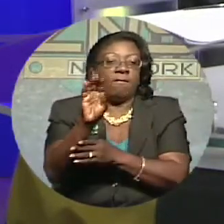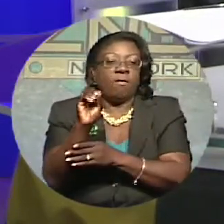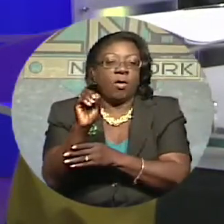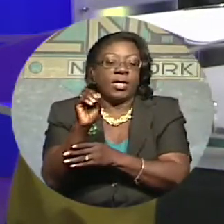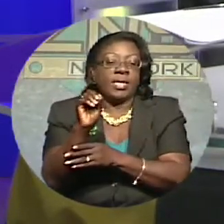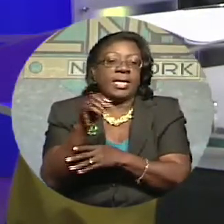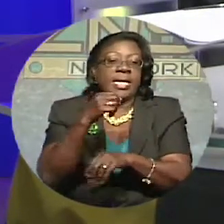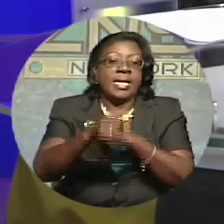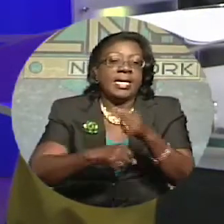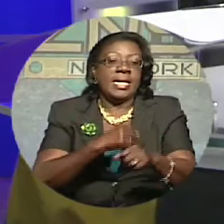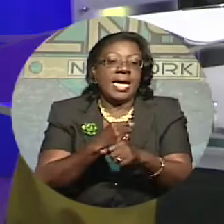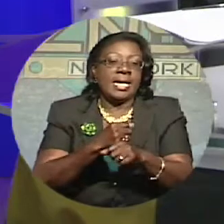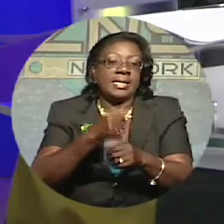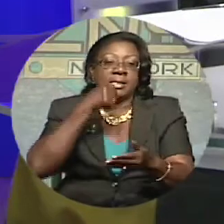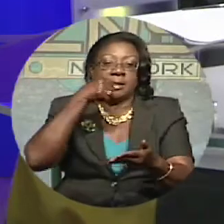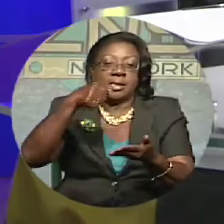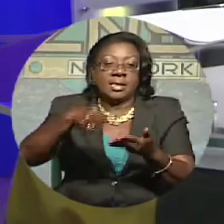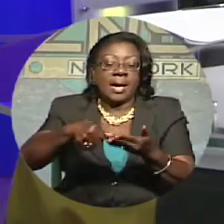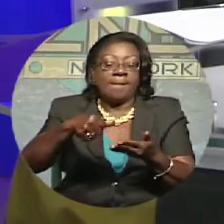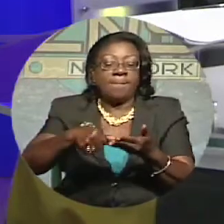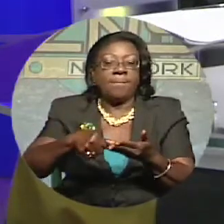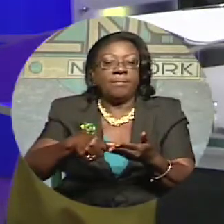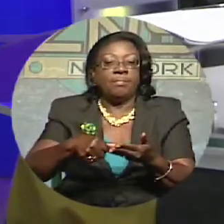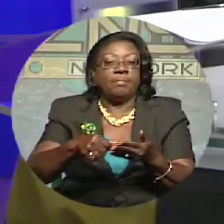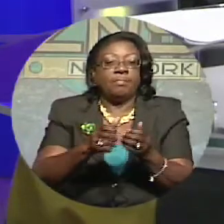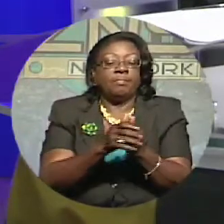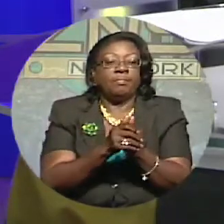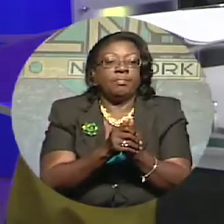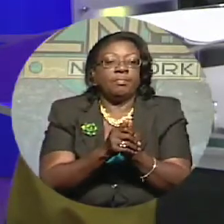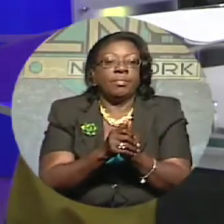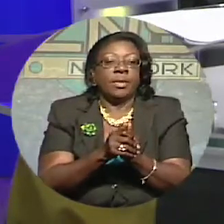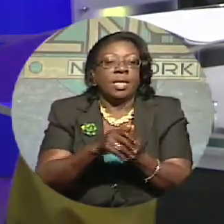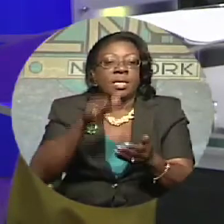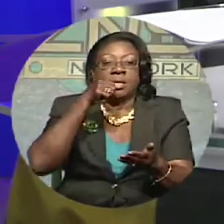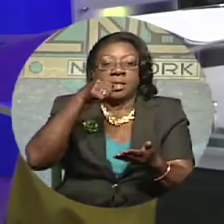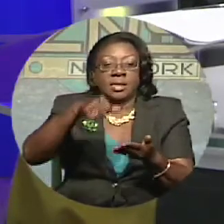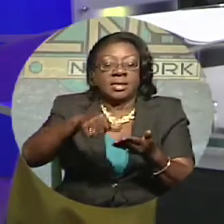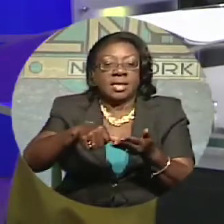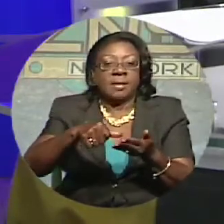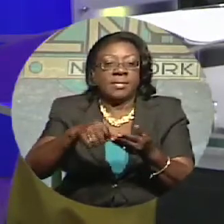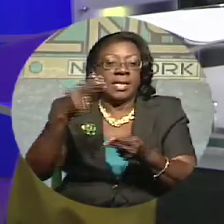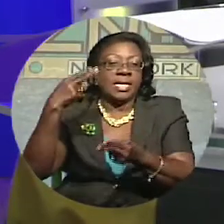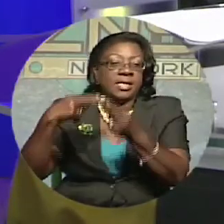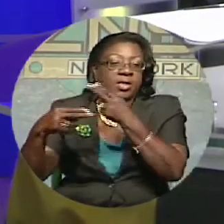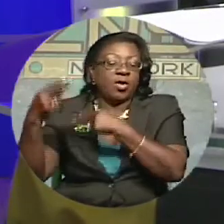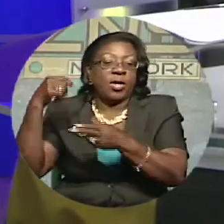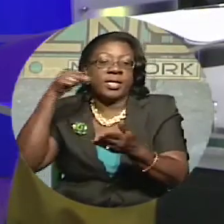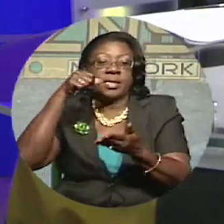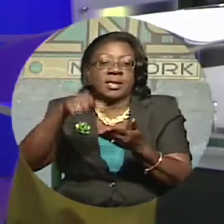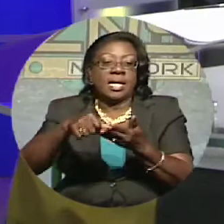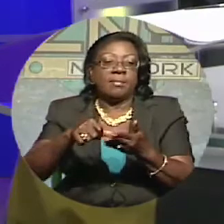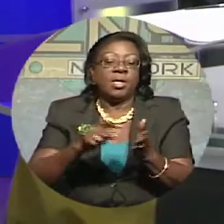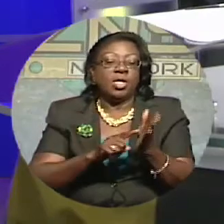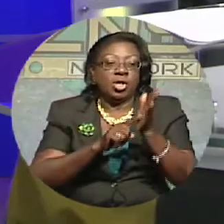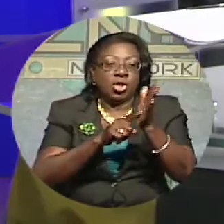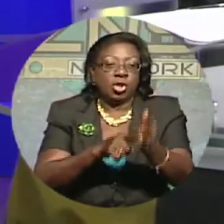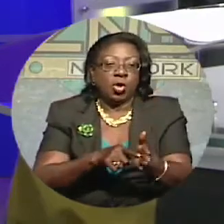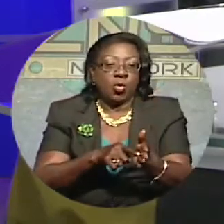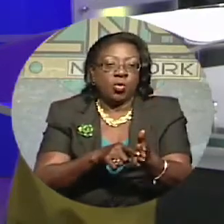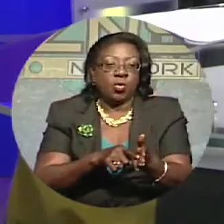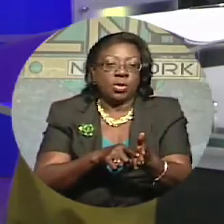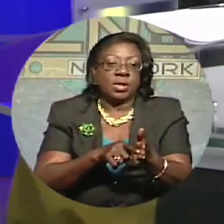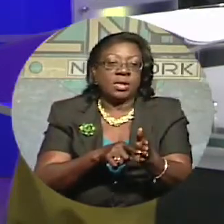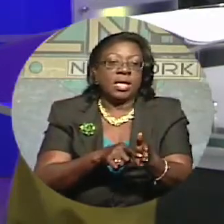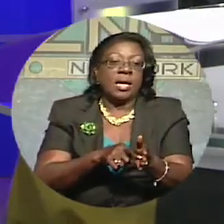anniversary stamps. There was also an exhibit put on in the Senate building. Now, the commemorative stamps bear the images of outstanding Bahamians, including Rhodes